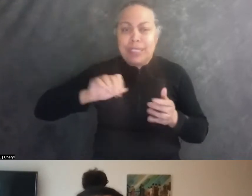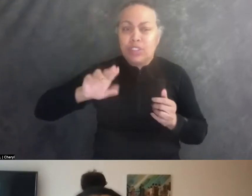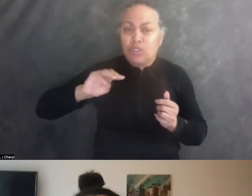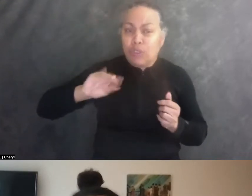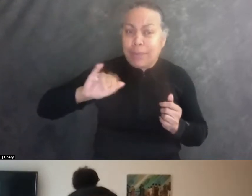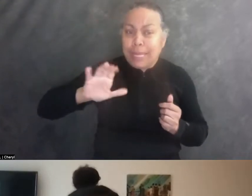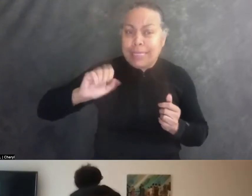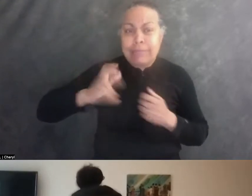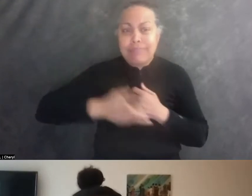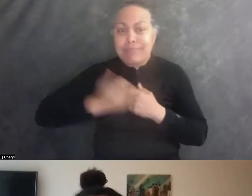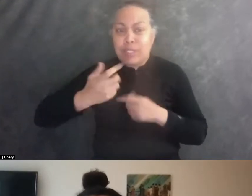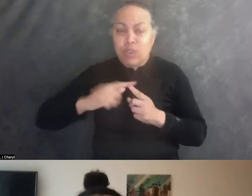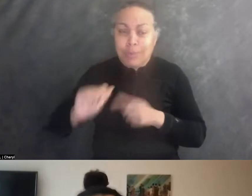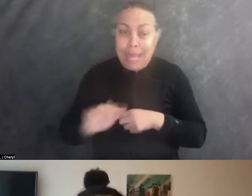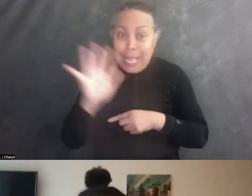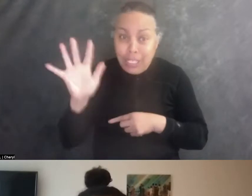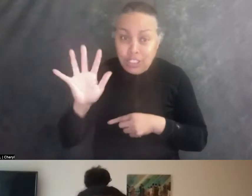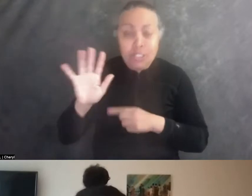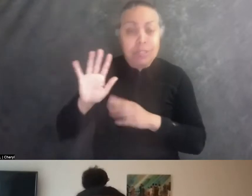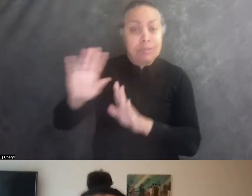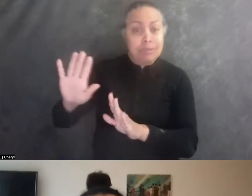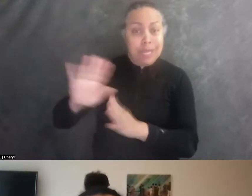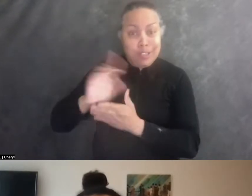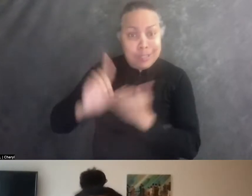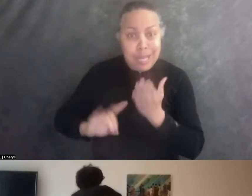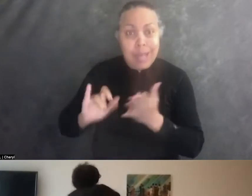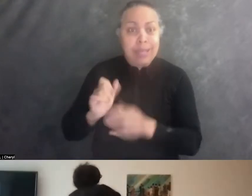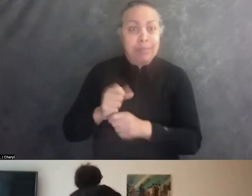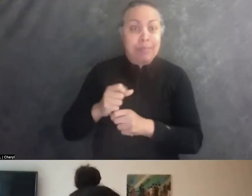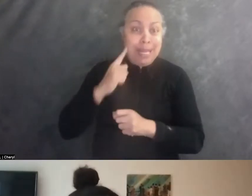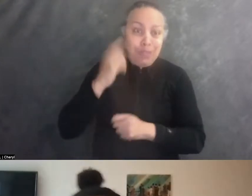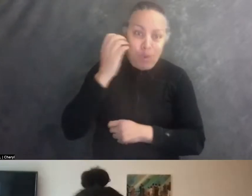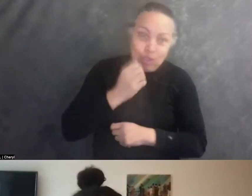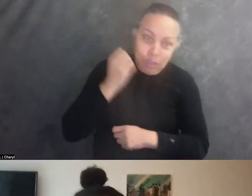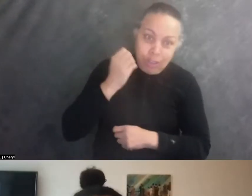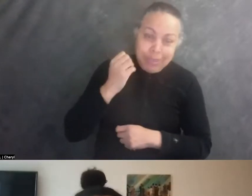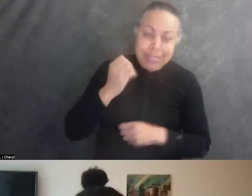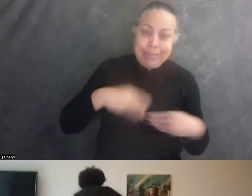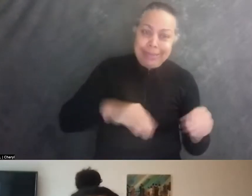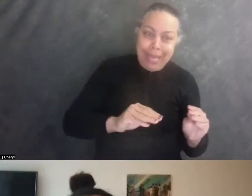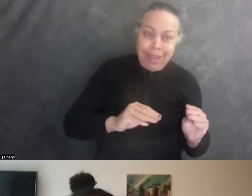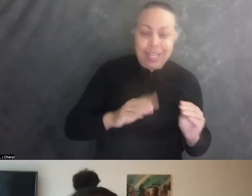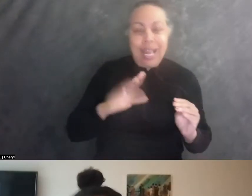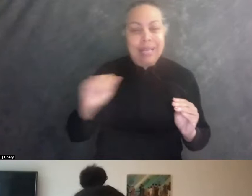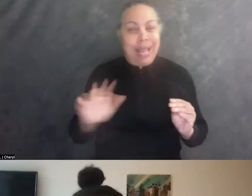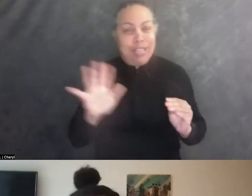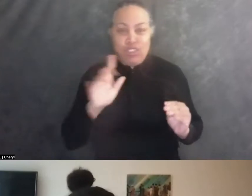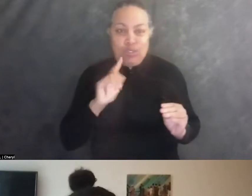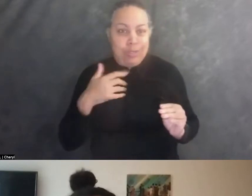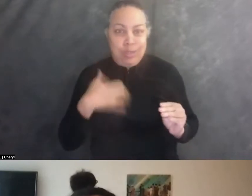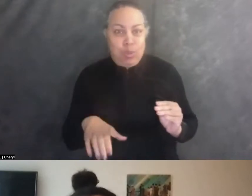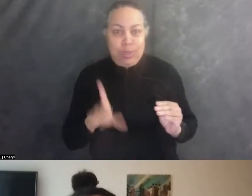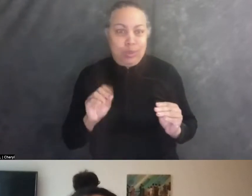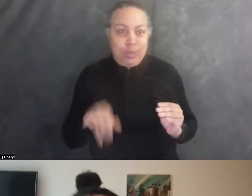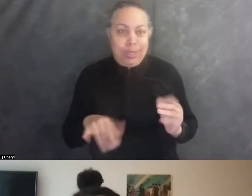of Asian production that were made for a European market where Asia didn't necessarily want to